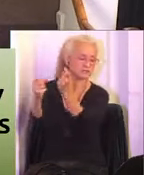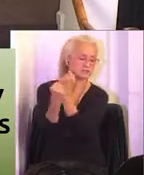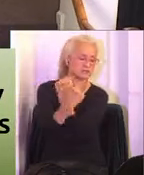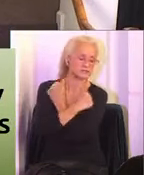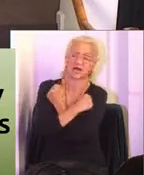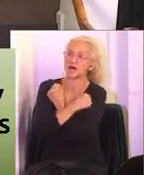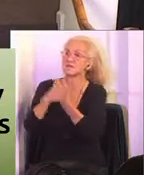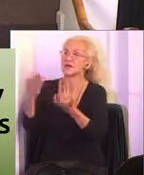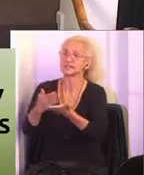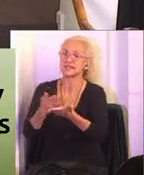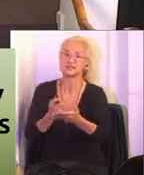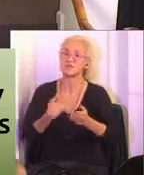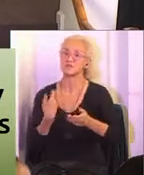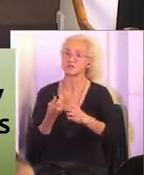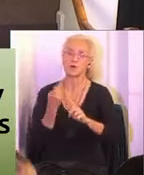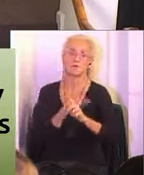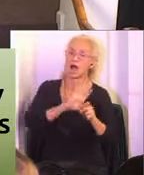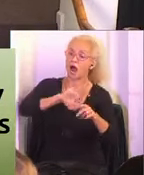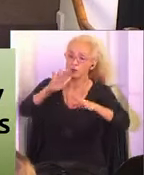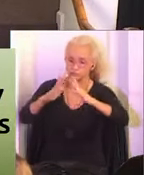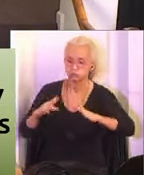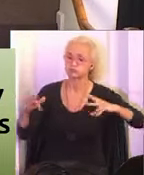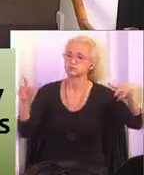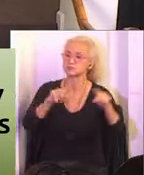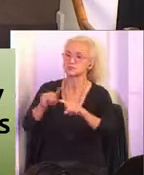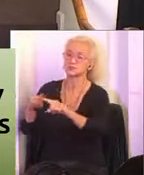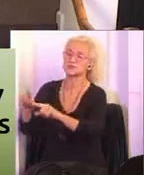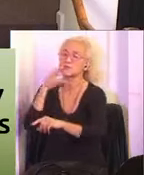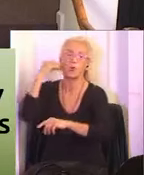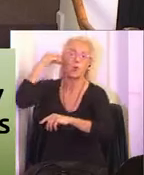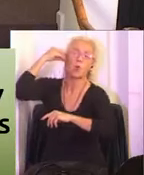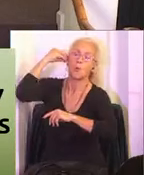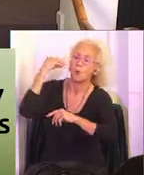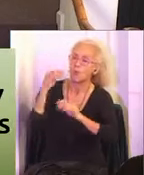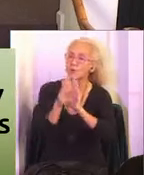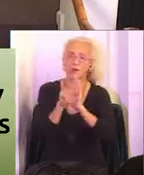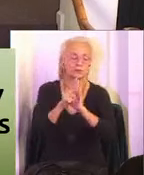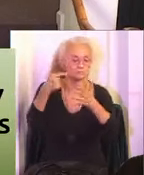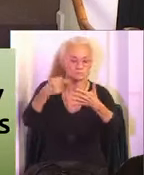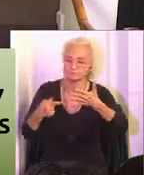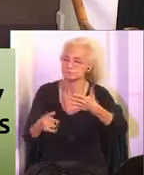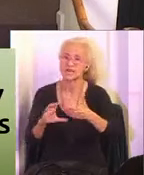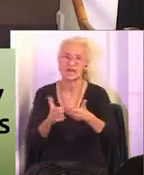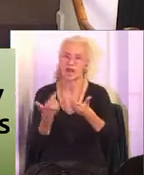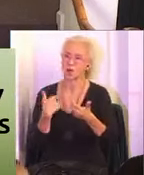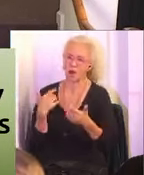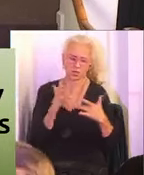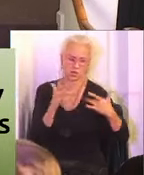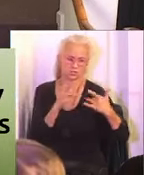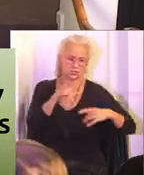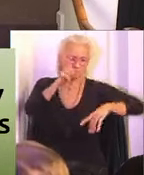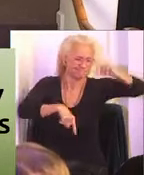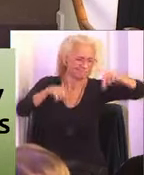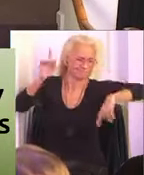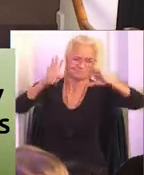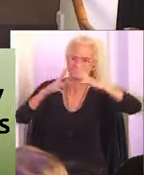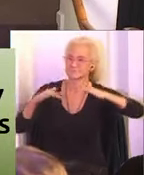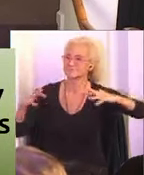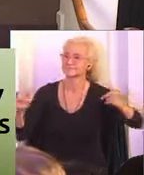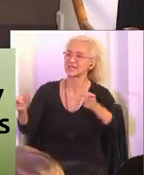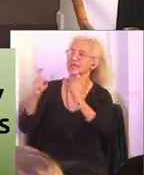Lessons from our different homes and diverse backgrounds, how our concerns differ, as well as our